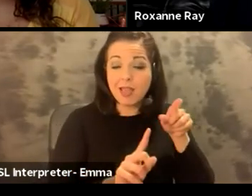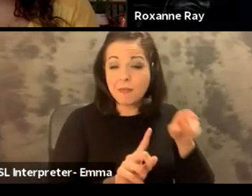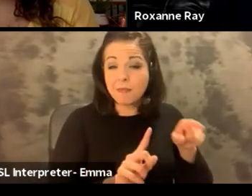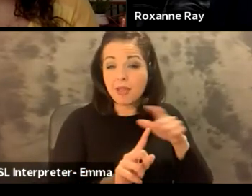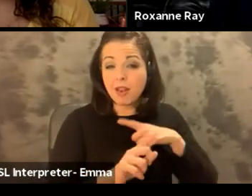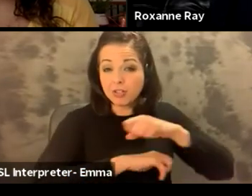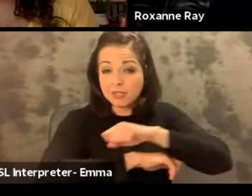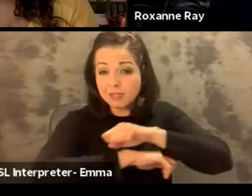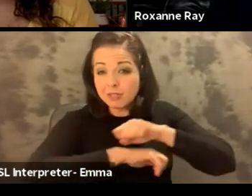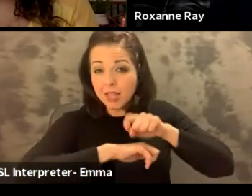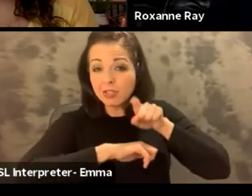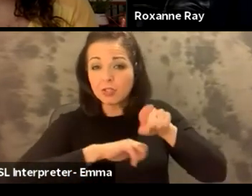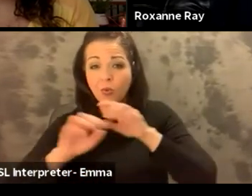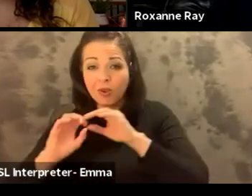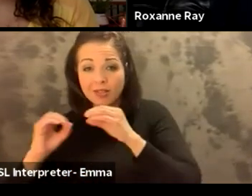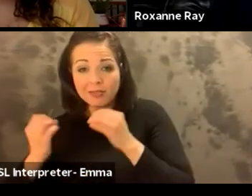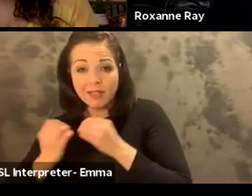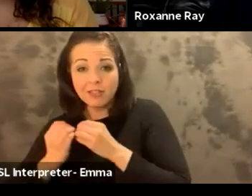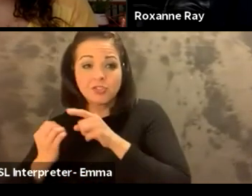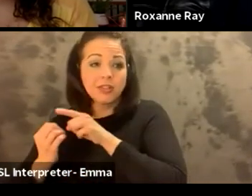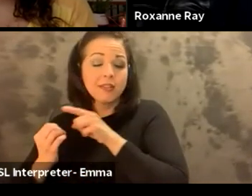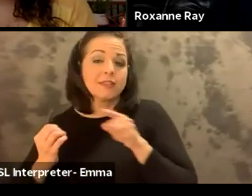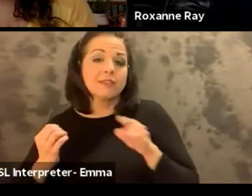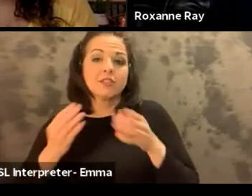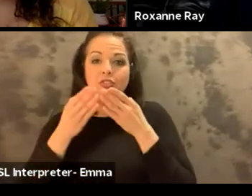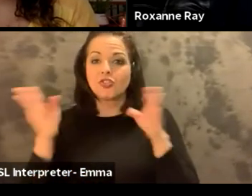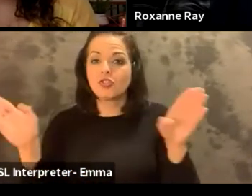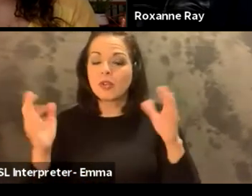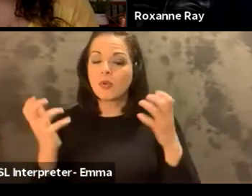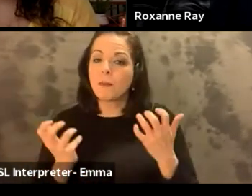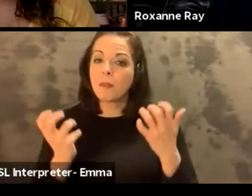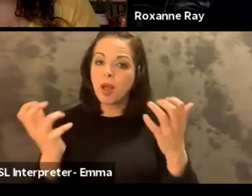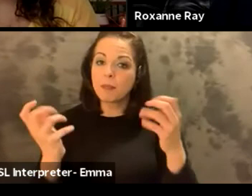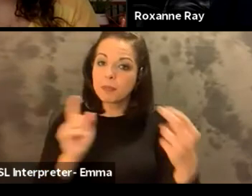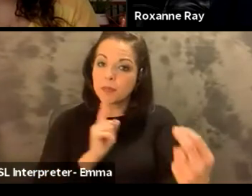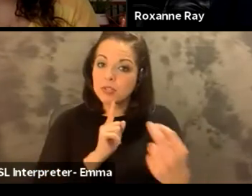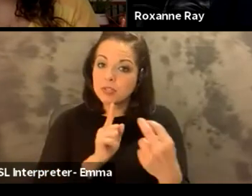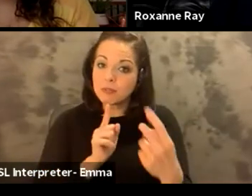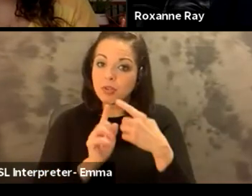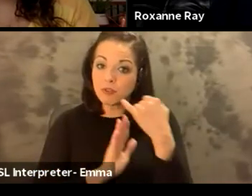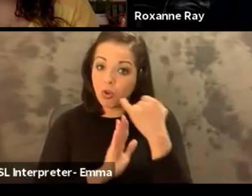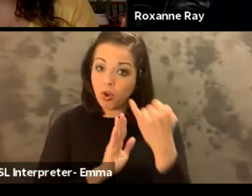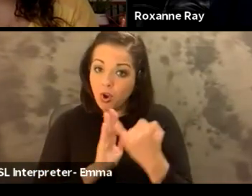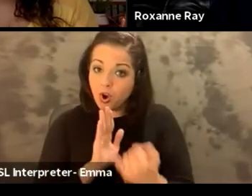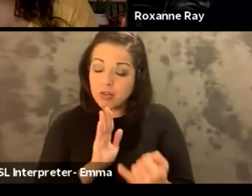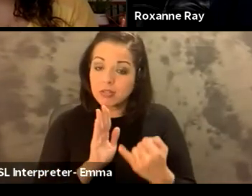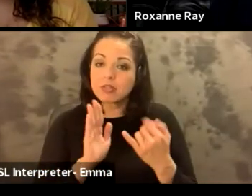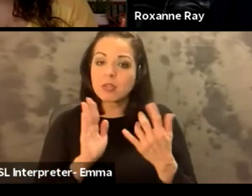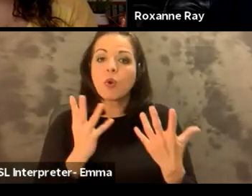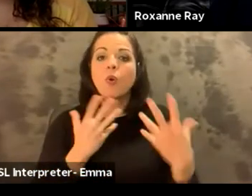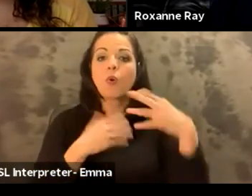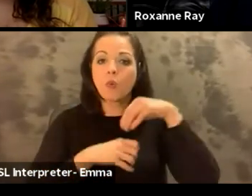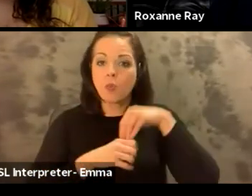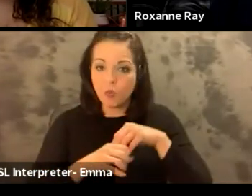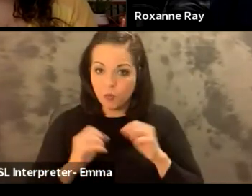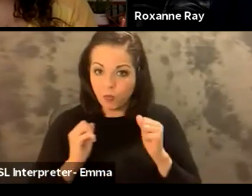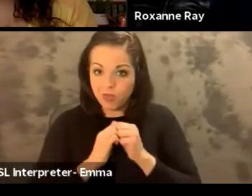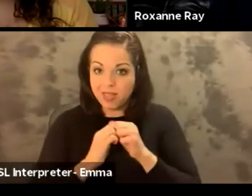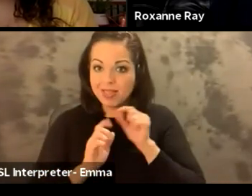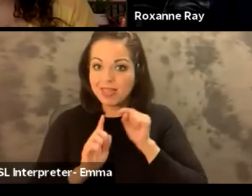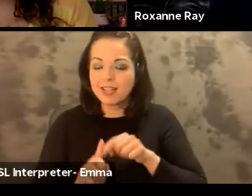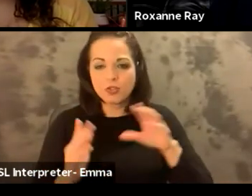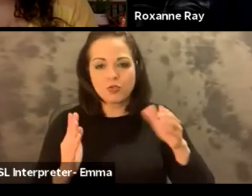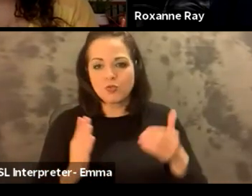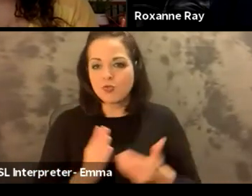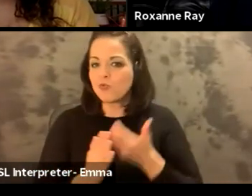in our organizations, in the general public perception of the arts, kind of with that, this new wave of